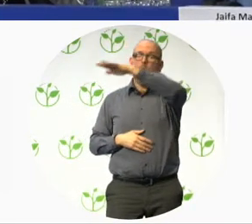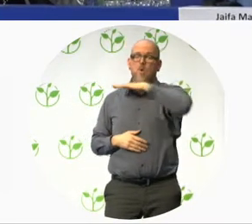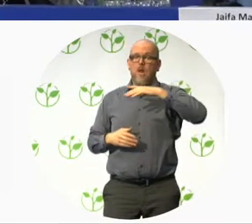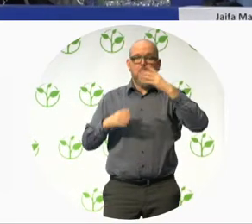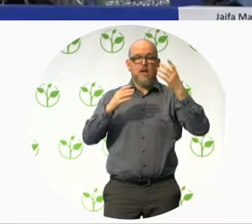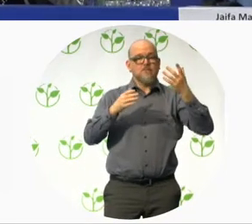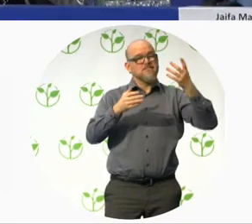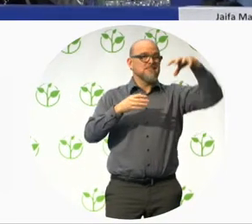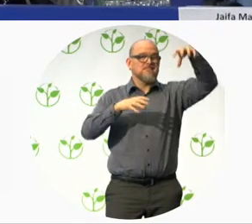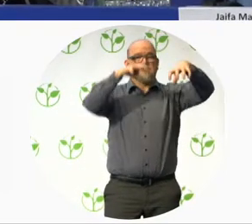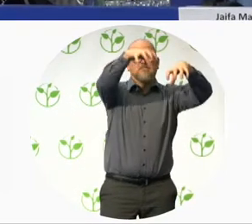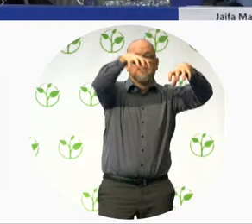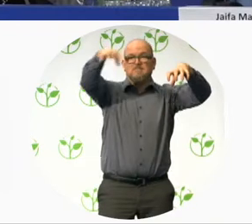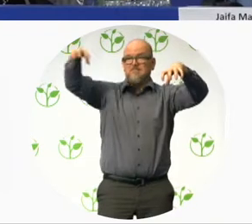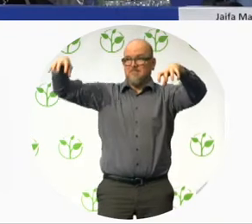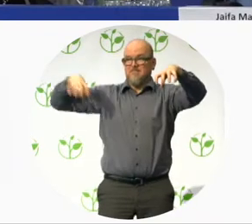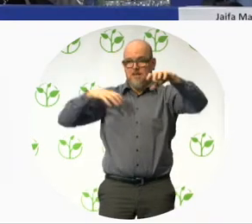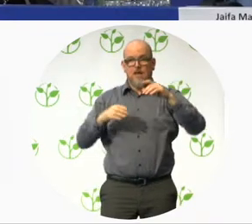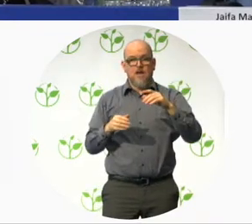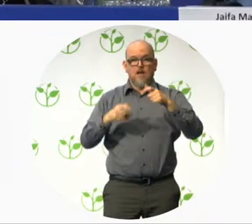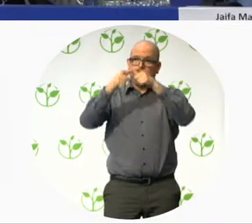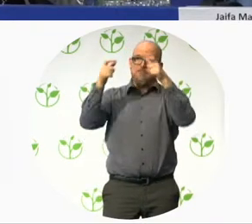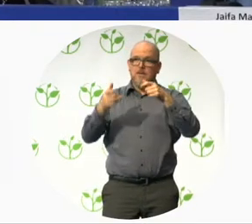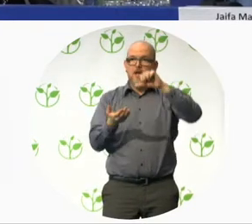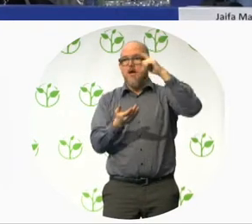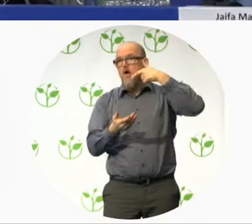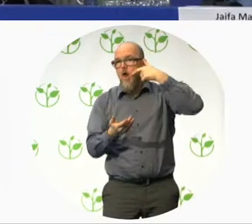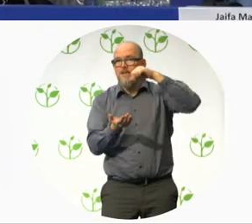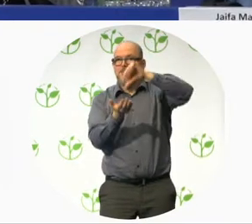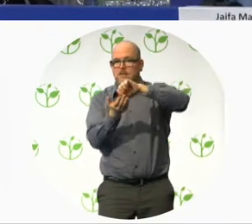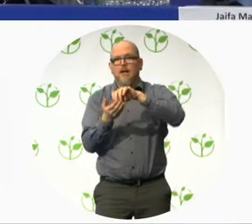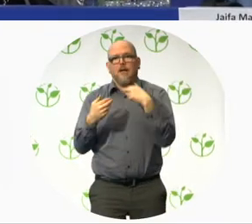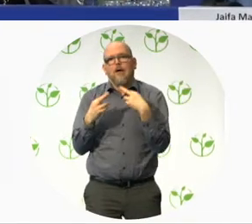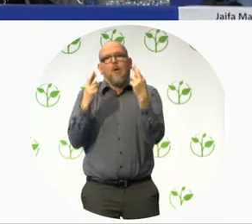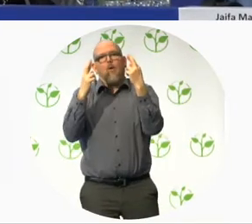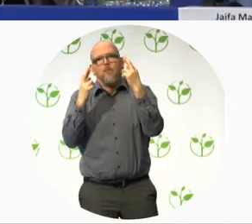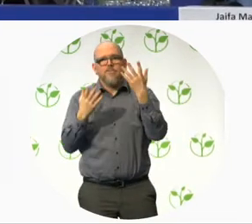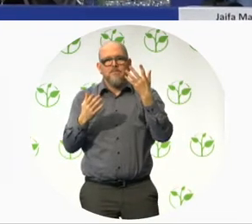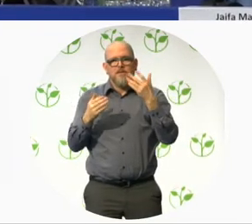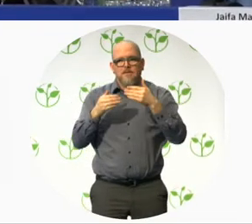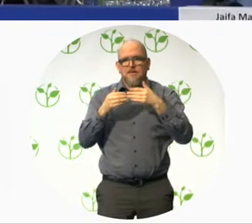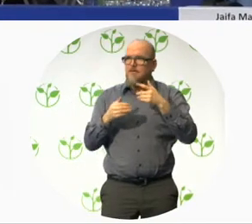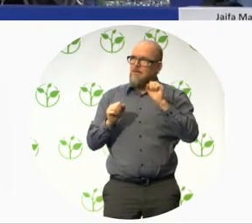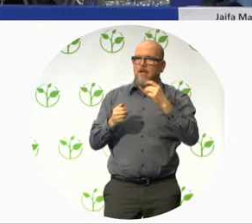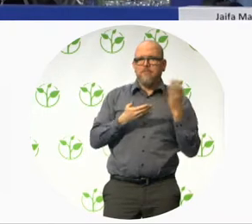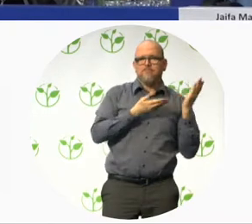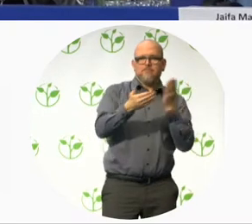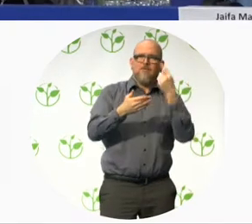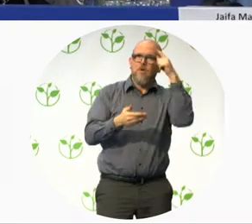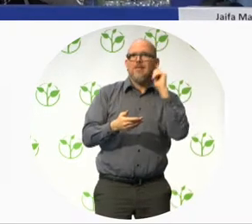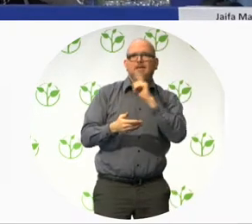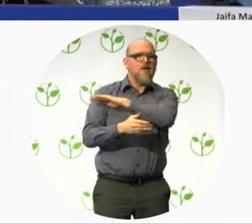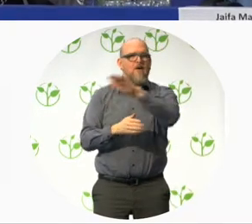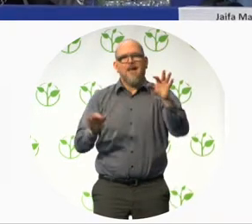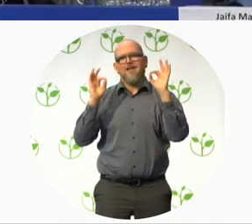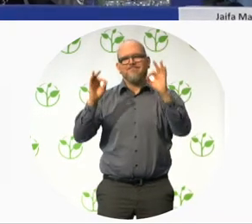Zain as a service provider, and hopefully this will be extended to serve all service providers. And this will be exactly similar to